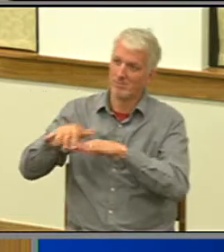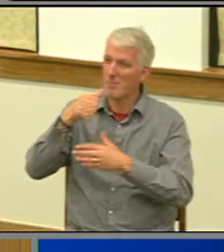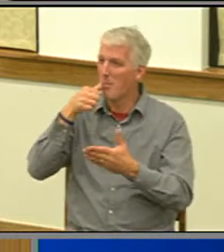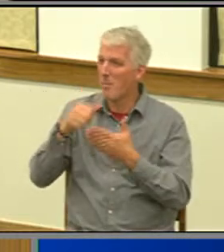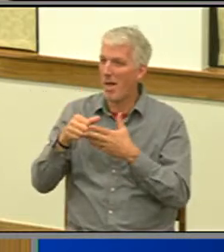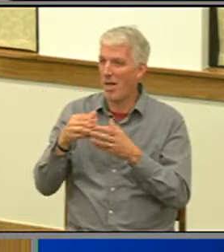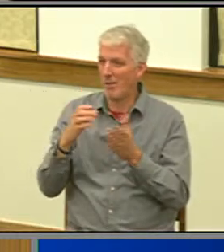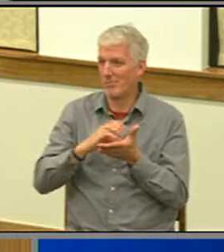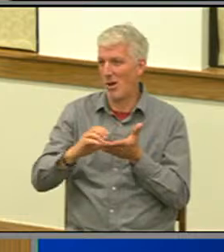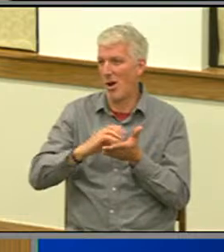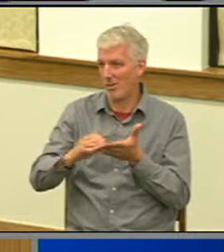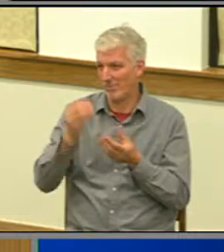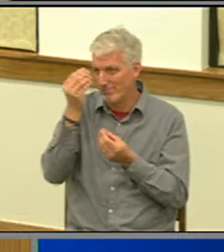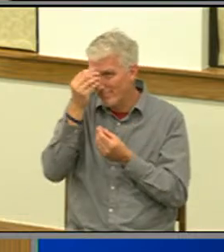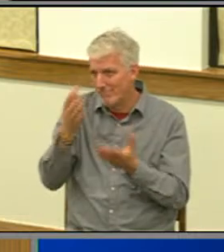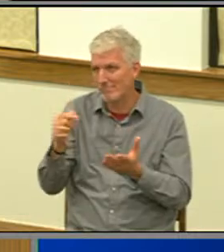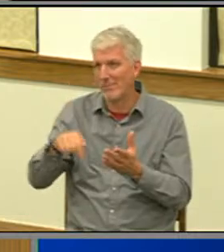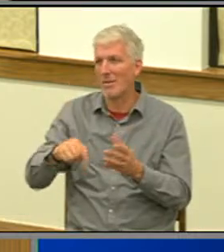www.glendalepwprojects.com.